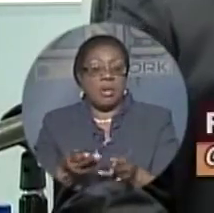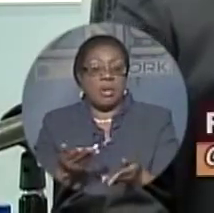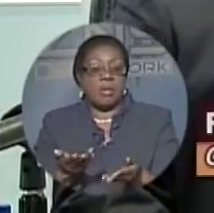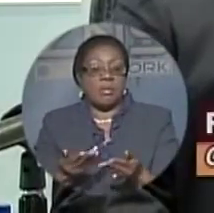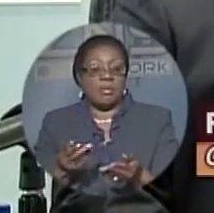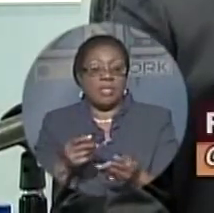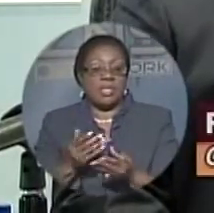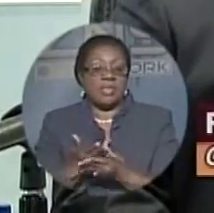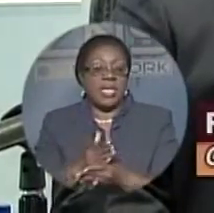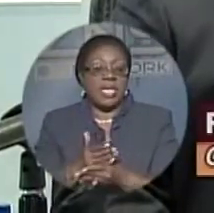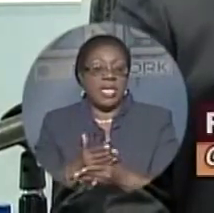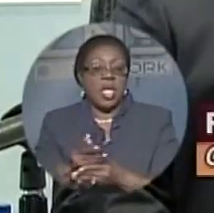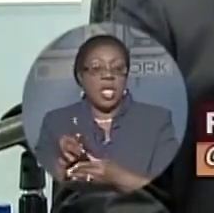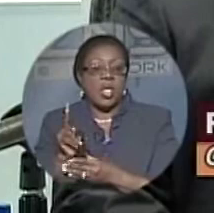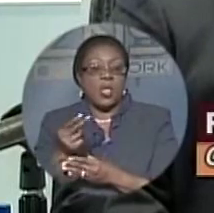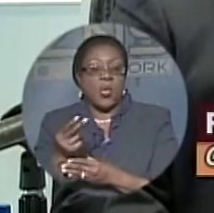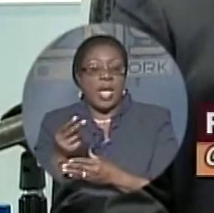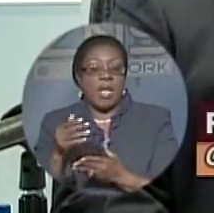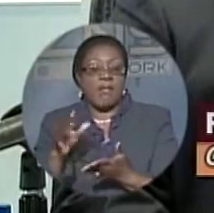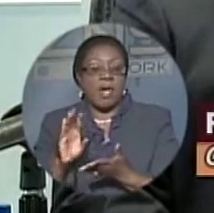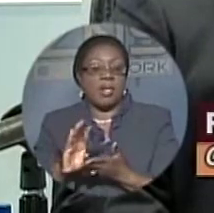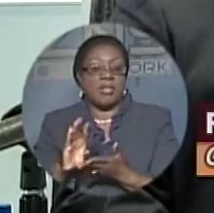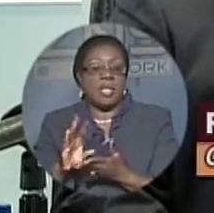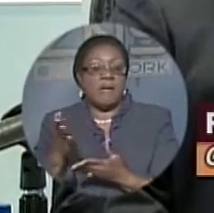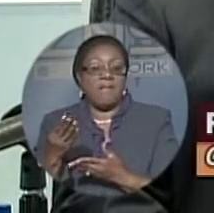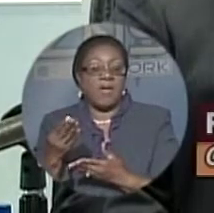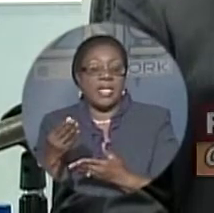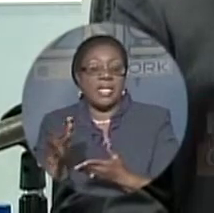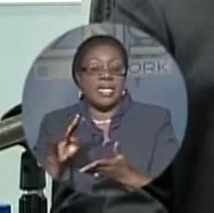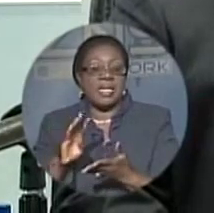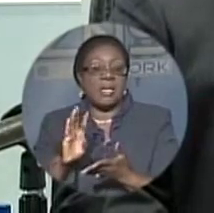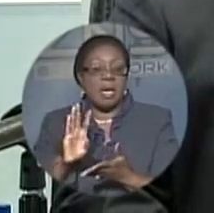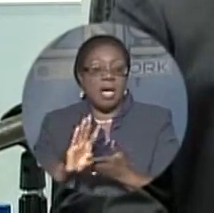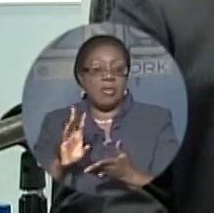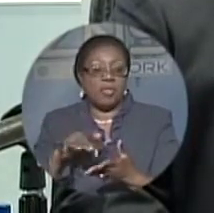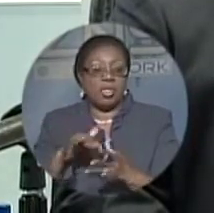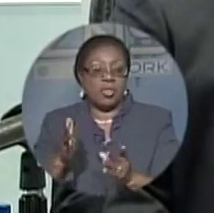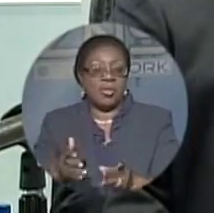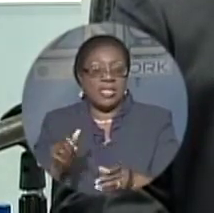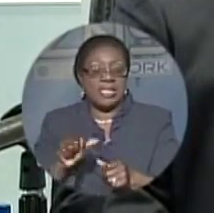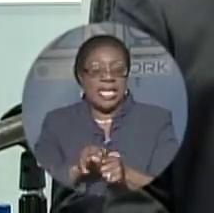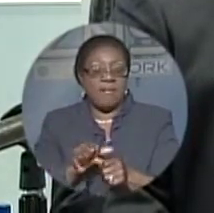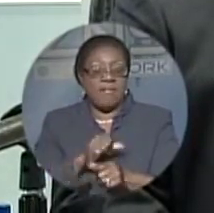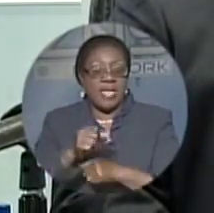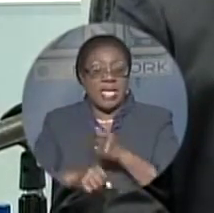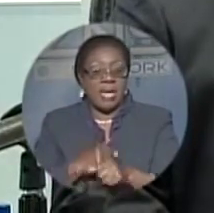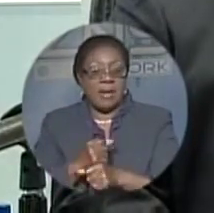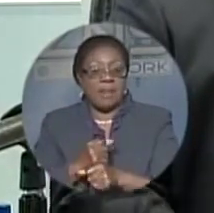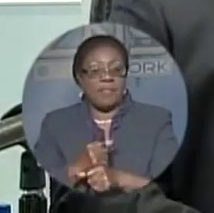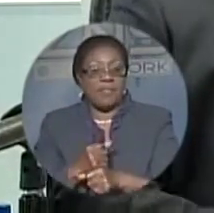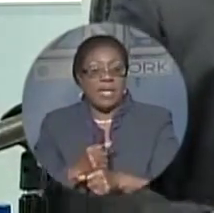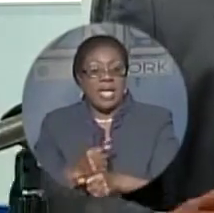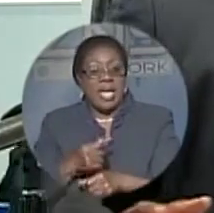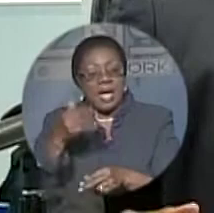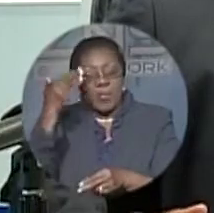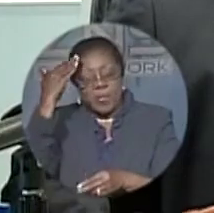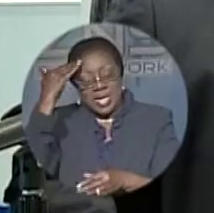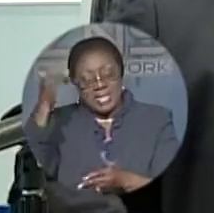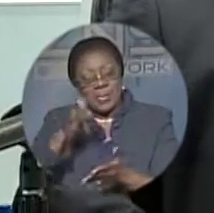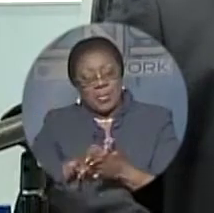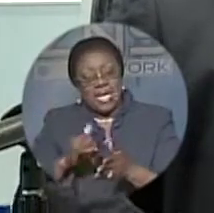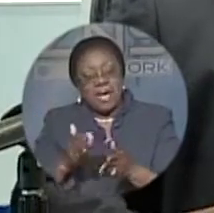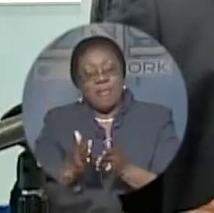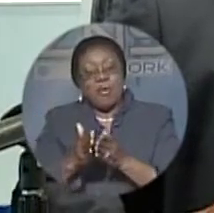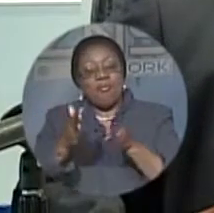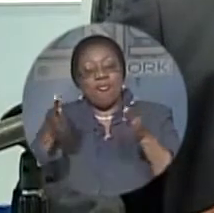approximating somewhere between 1,200 and 1,400 students annually. And we realized that we wanted to have a greater impact,